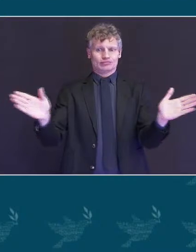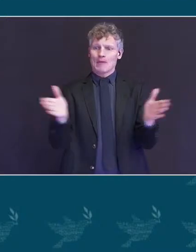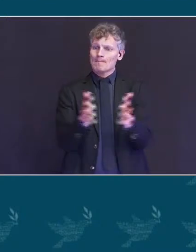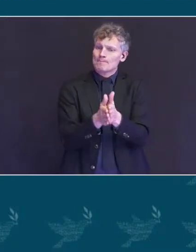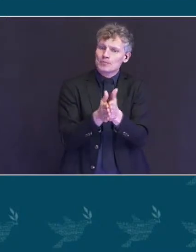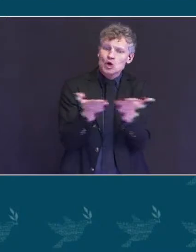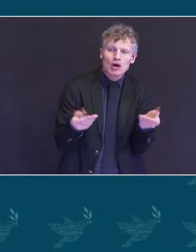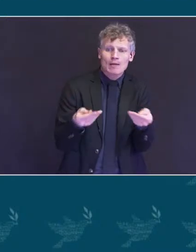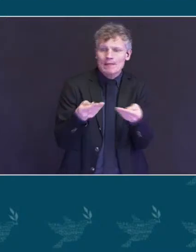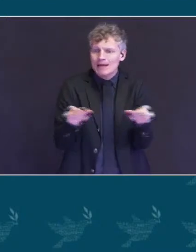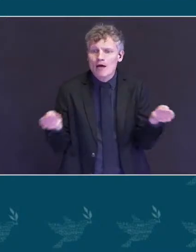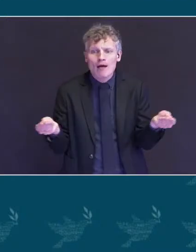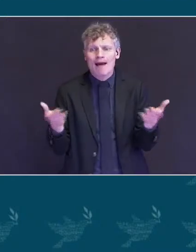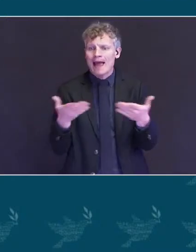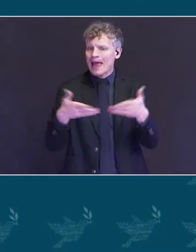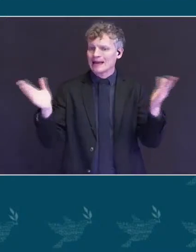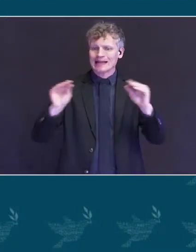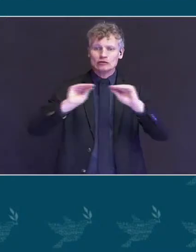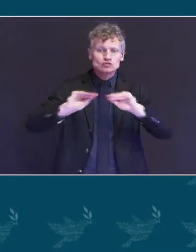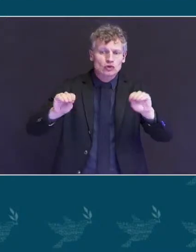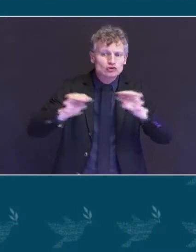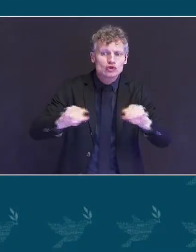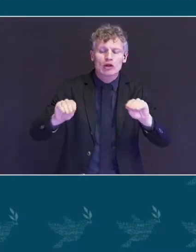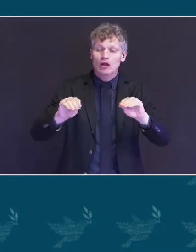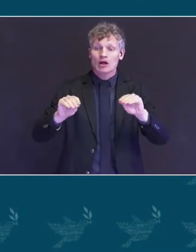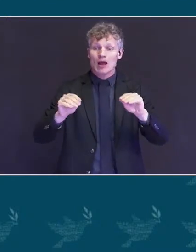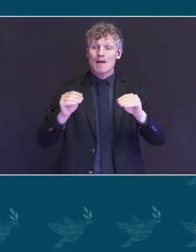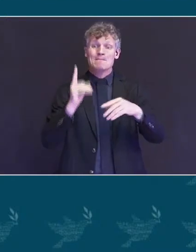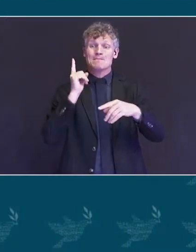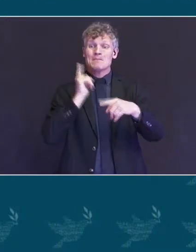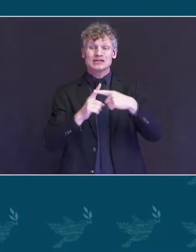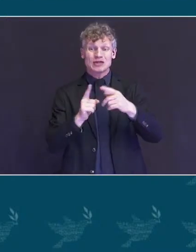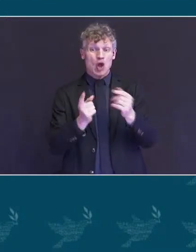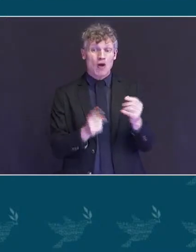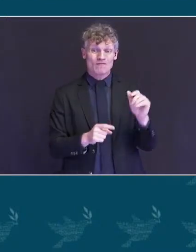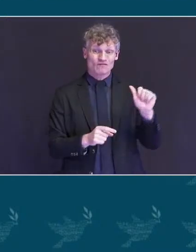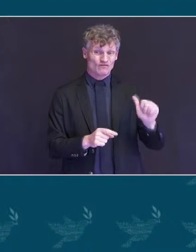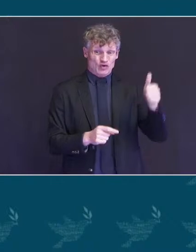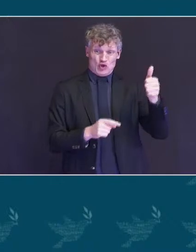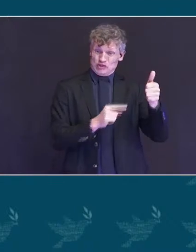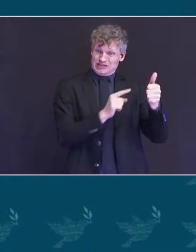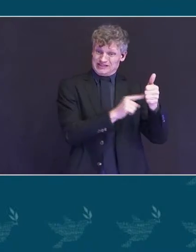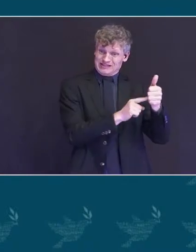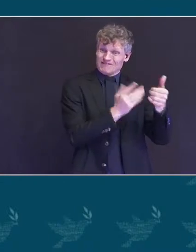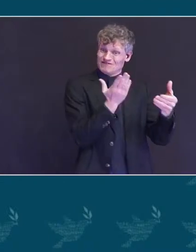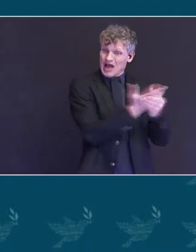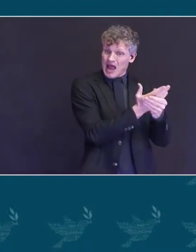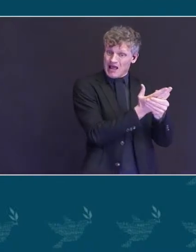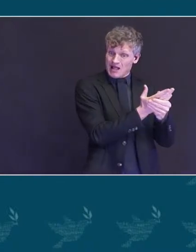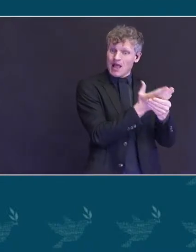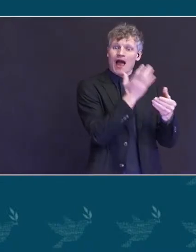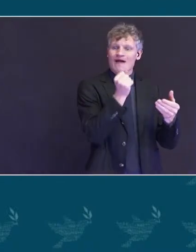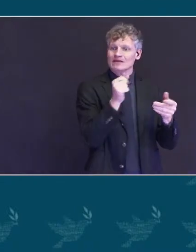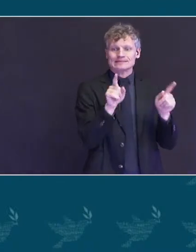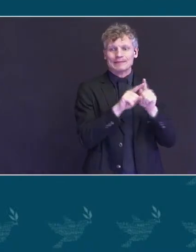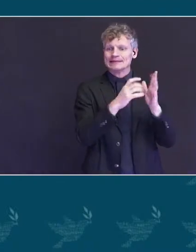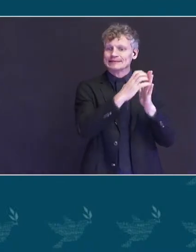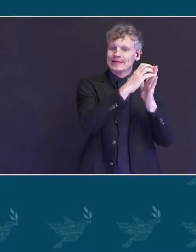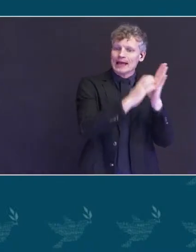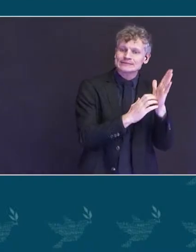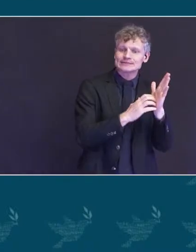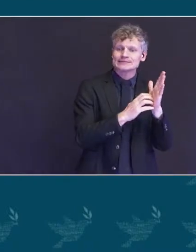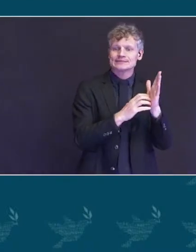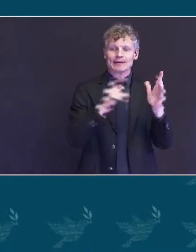instructional resources, including all the source files, these can either be text, illustrations, and interactive elements are